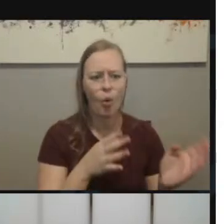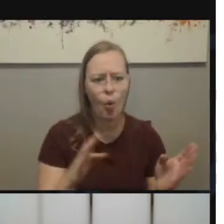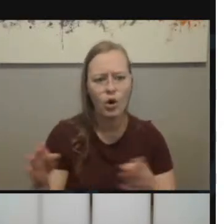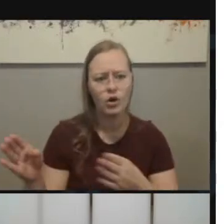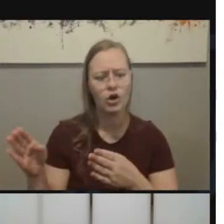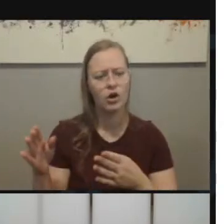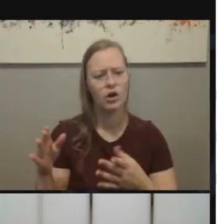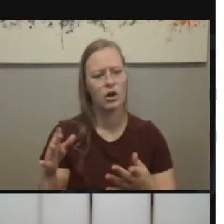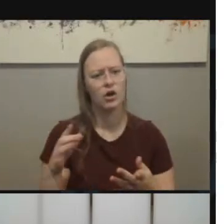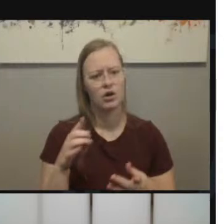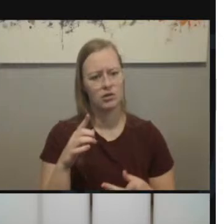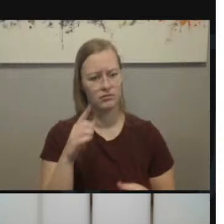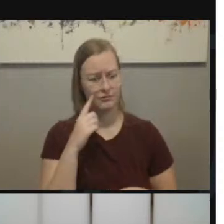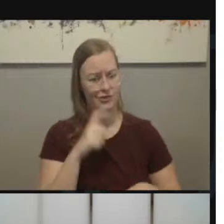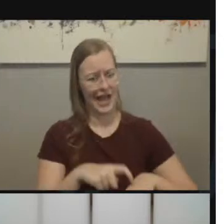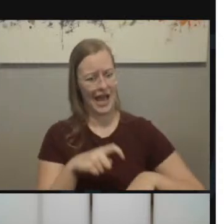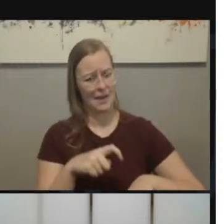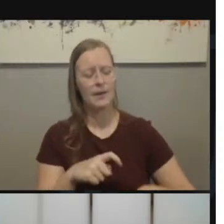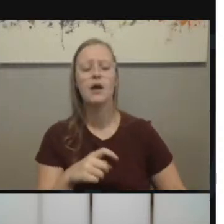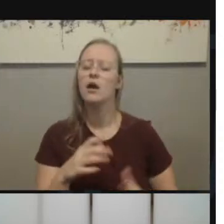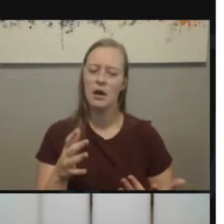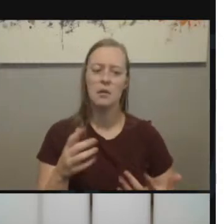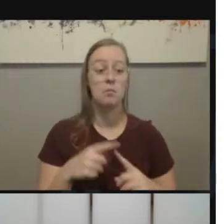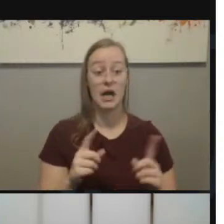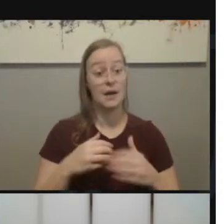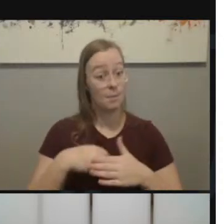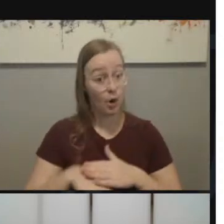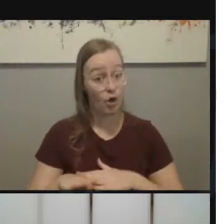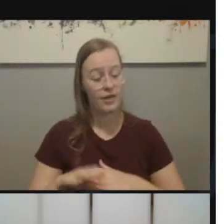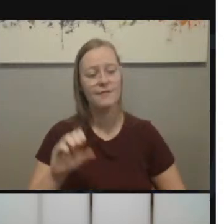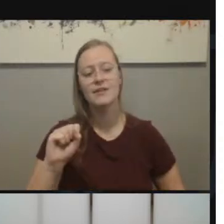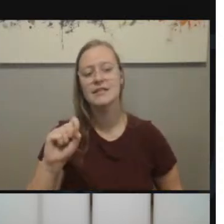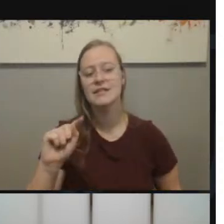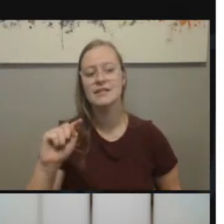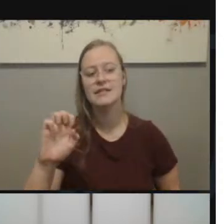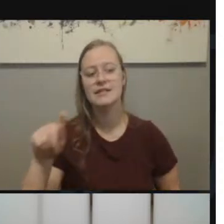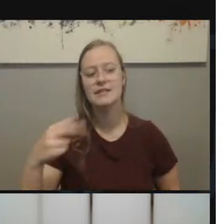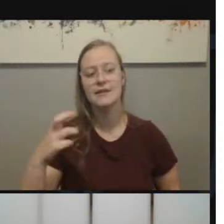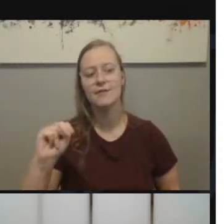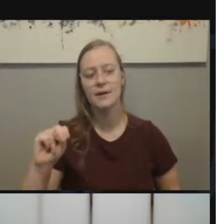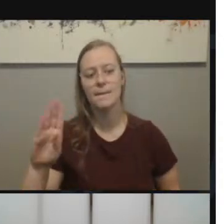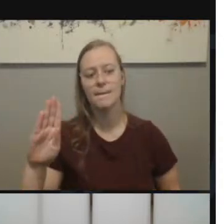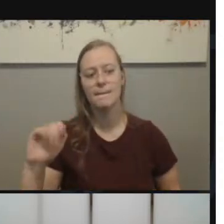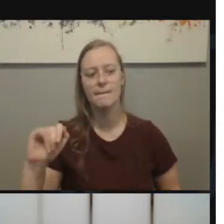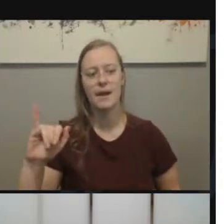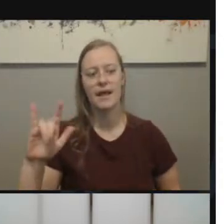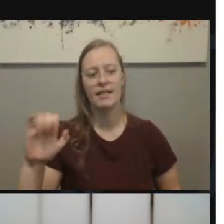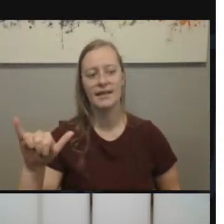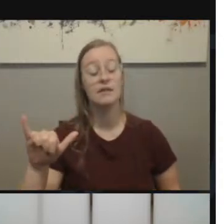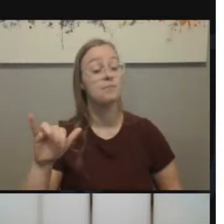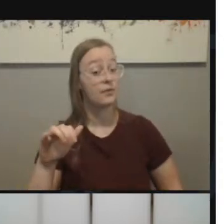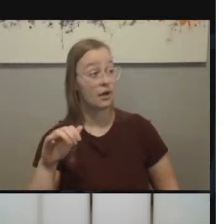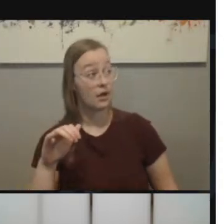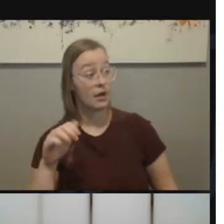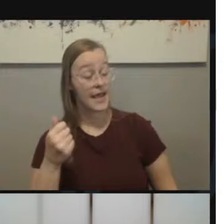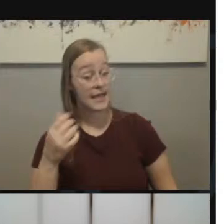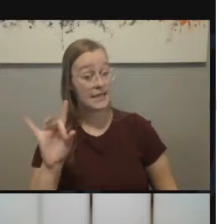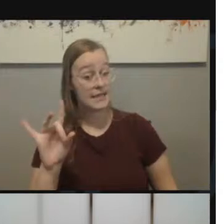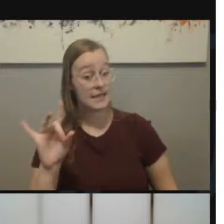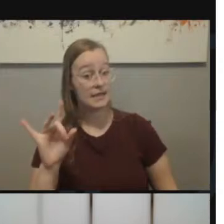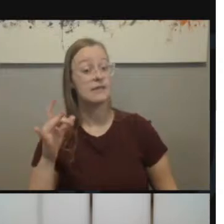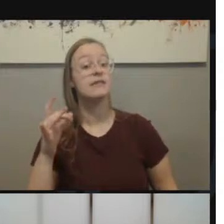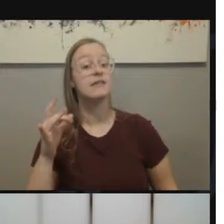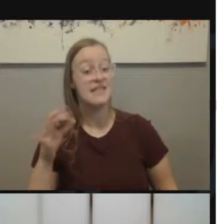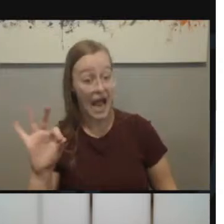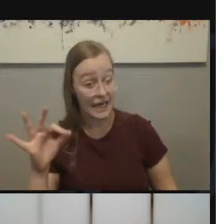the birth of Stephen Bailey in 1819.